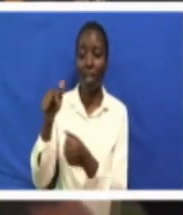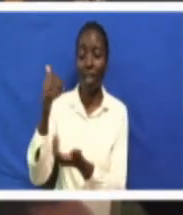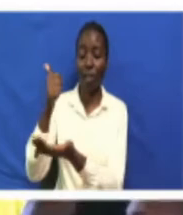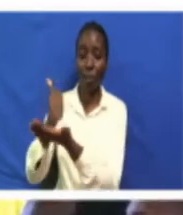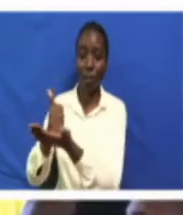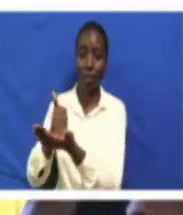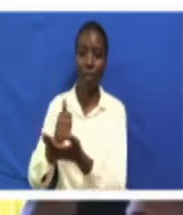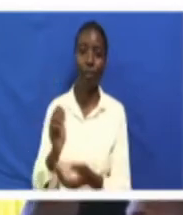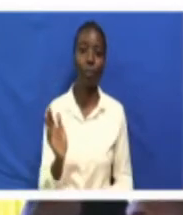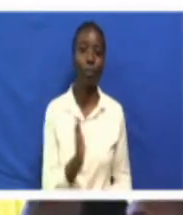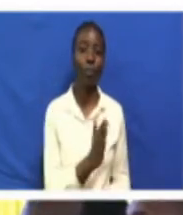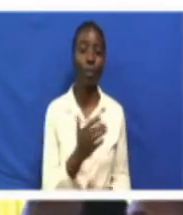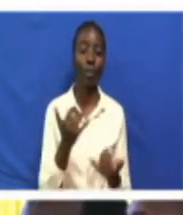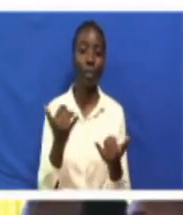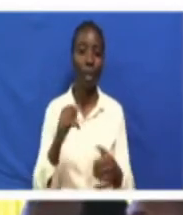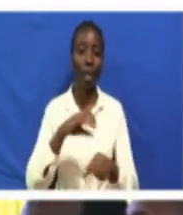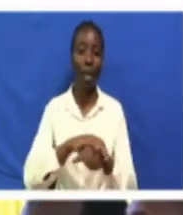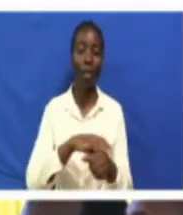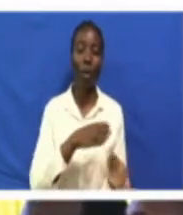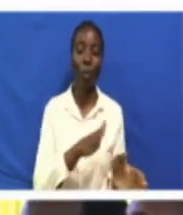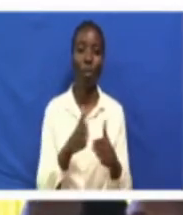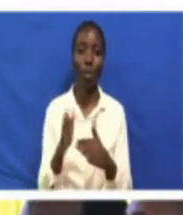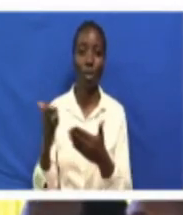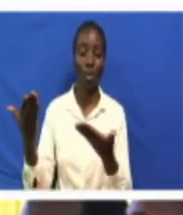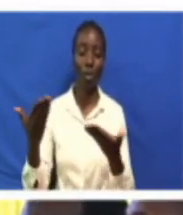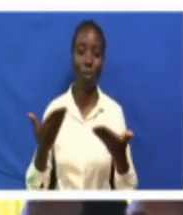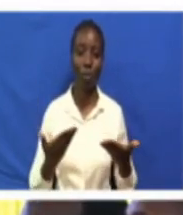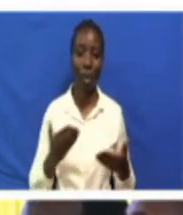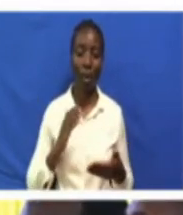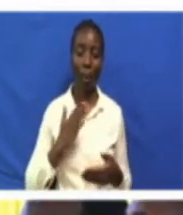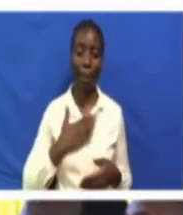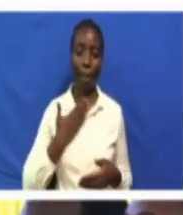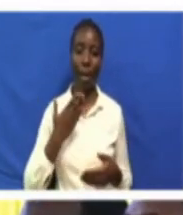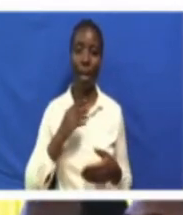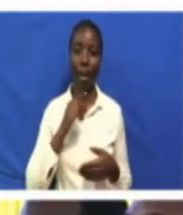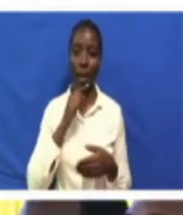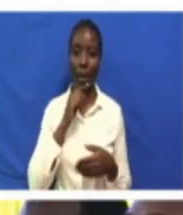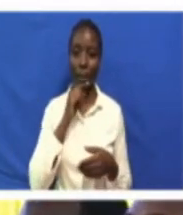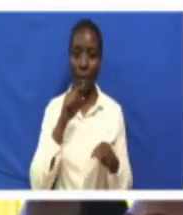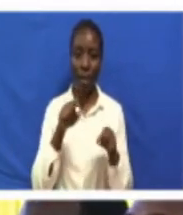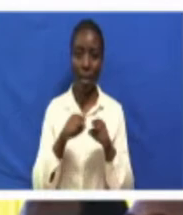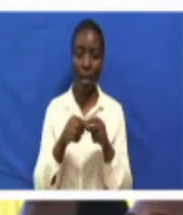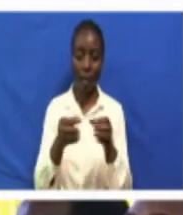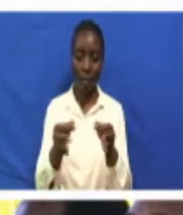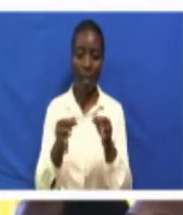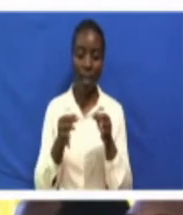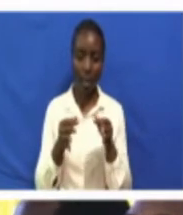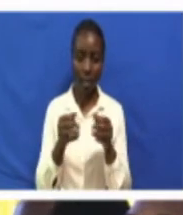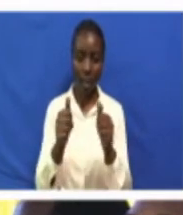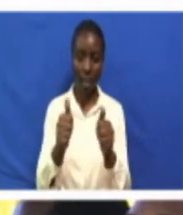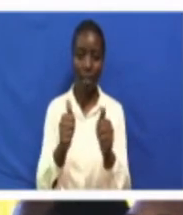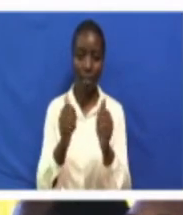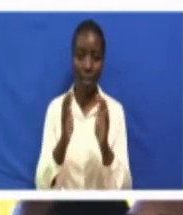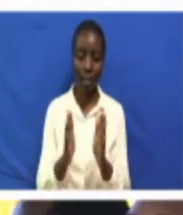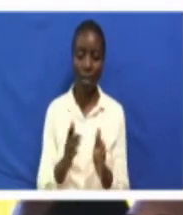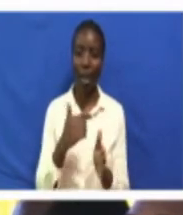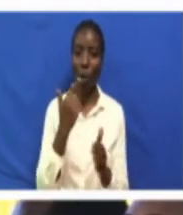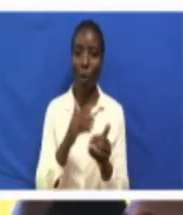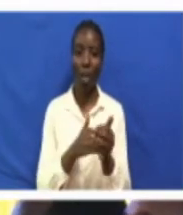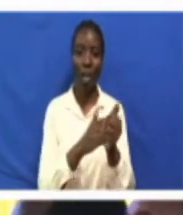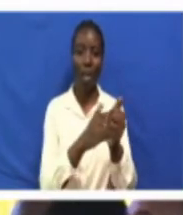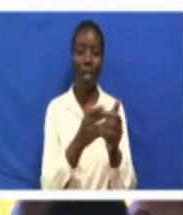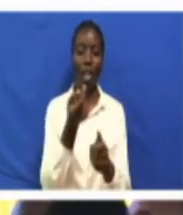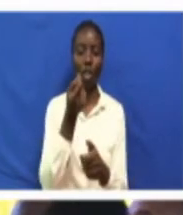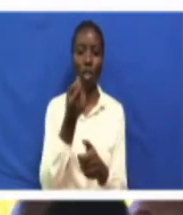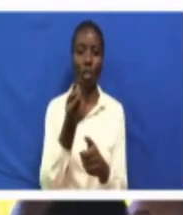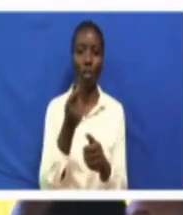I will now take this opportunity to welcome my brother our finance administrator who will take us into